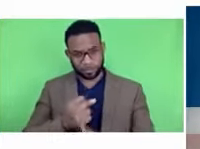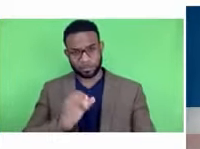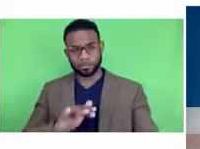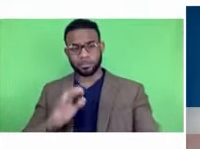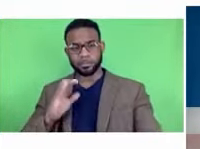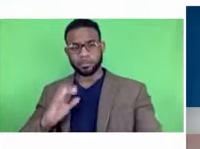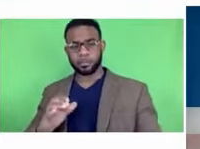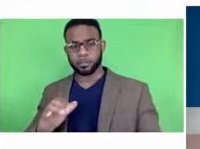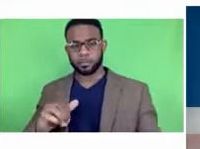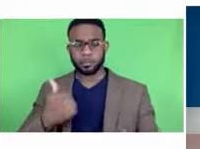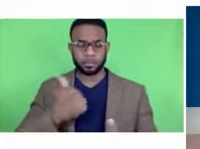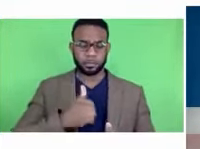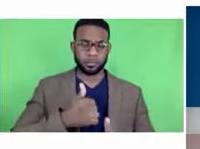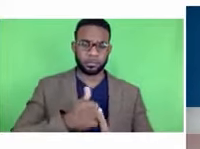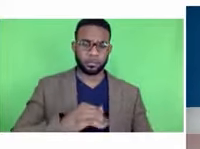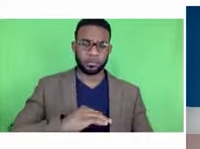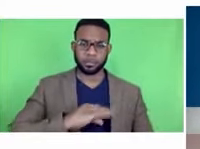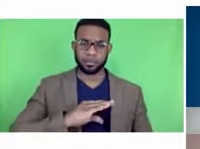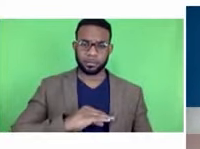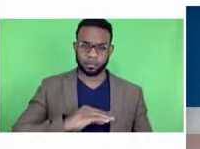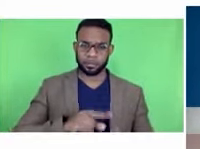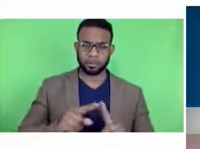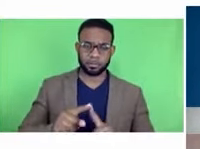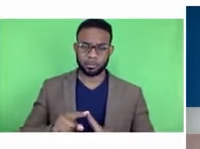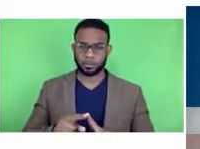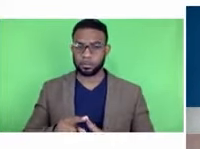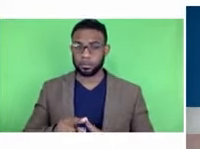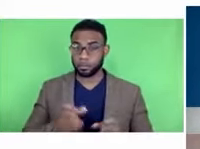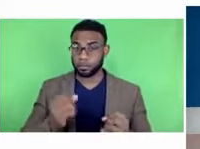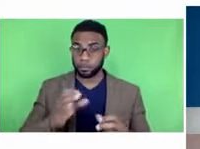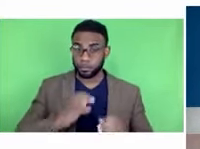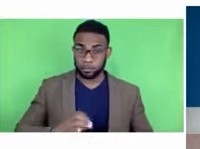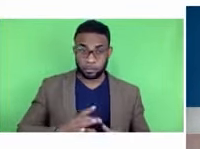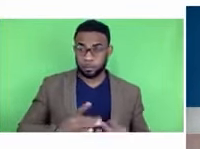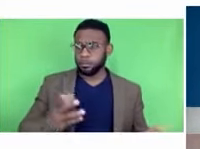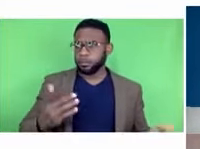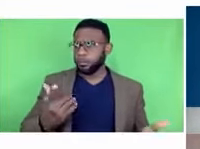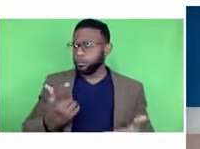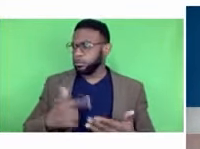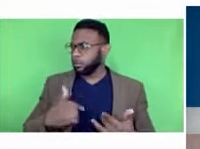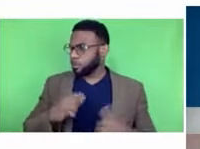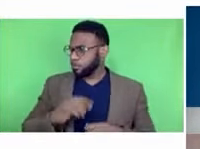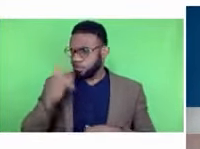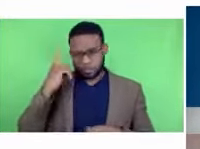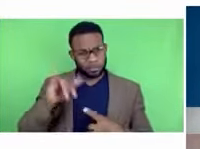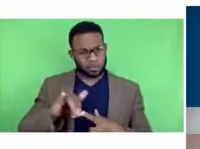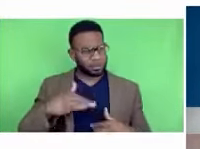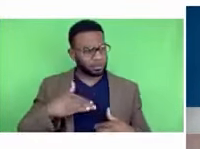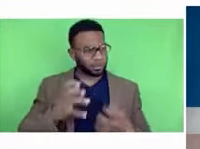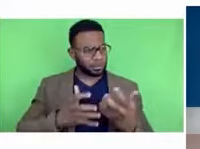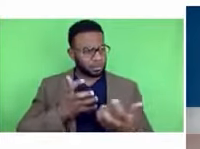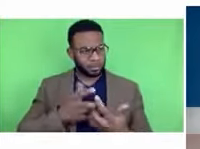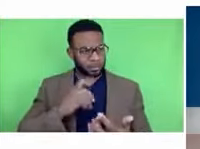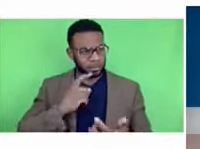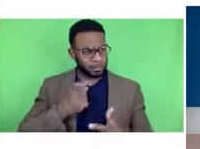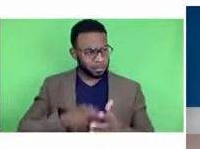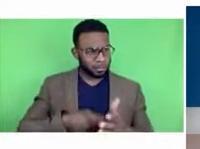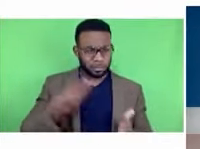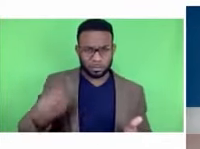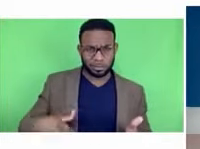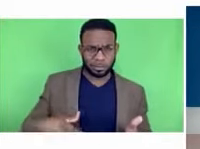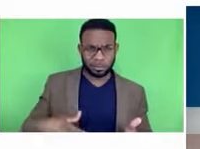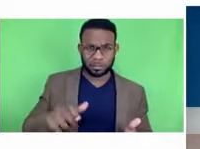client's self-esteem as well. And, you know, a lot of clients say, well, what if my employer thinks that my accommodation will be costly?